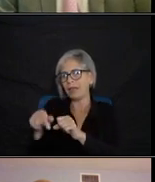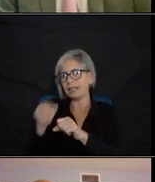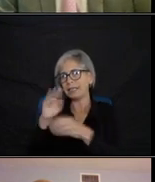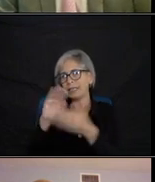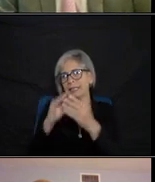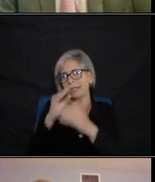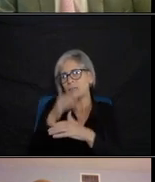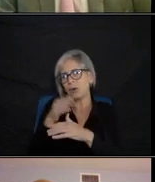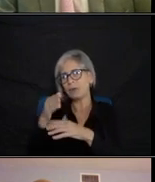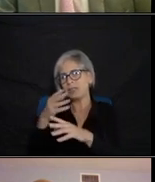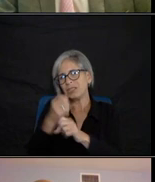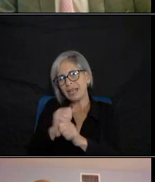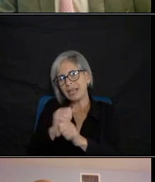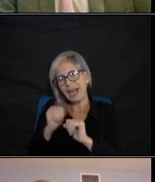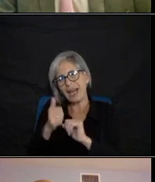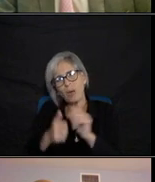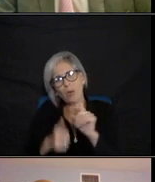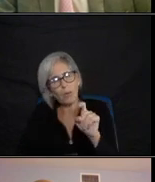Boynton.